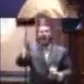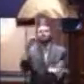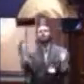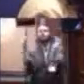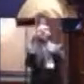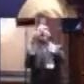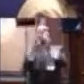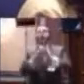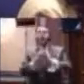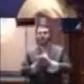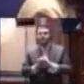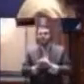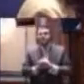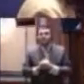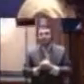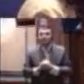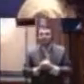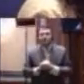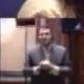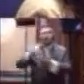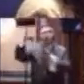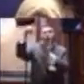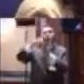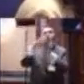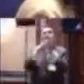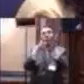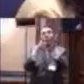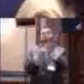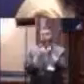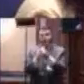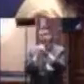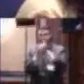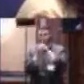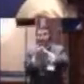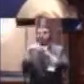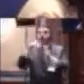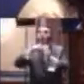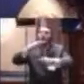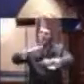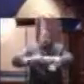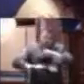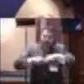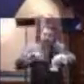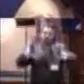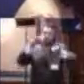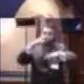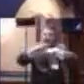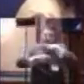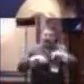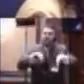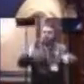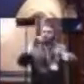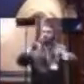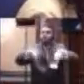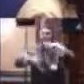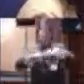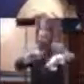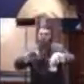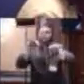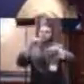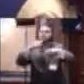the changing of laws was an ongoing process and very clearly was one of the major challenges